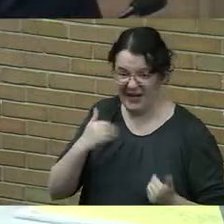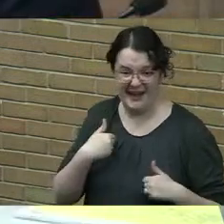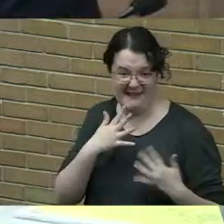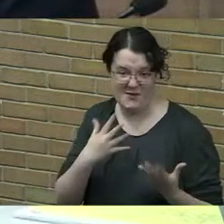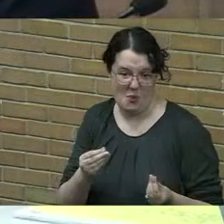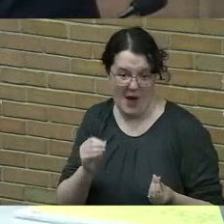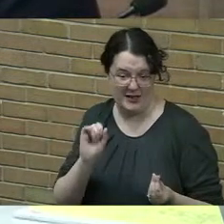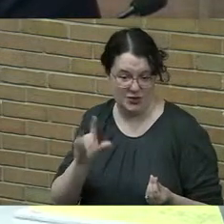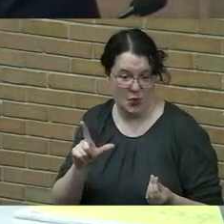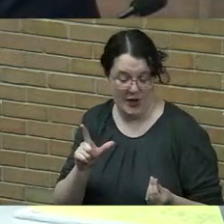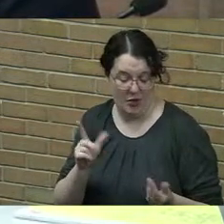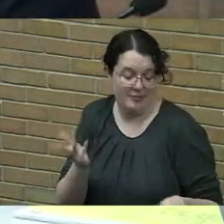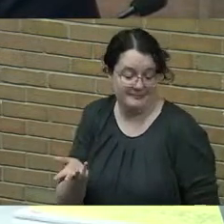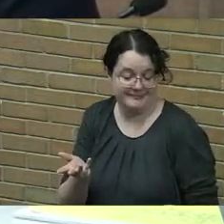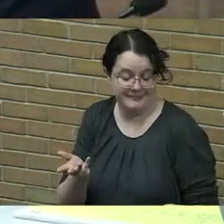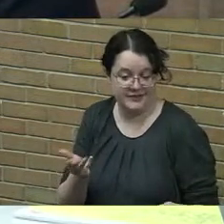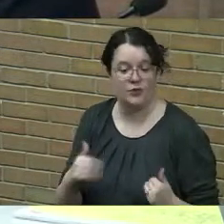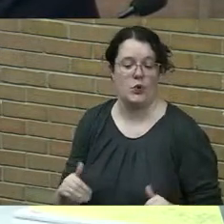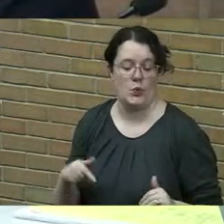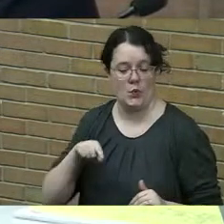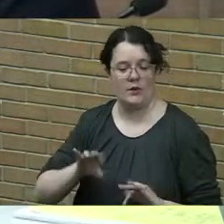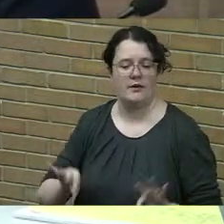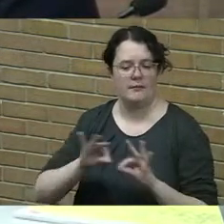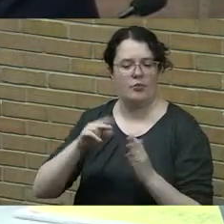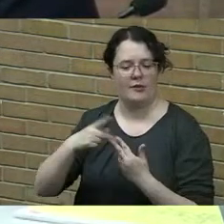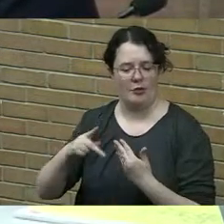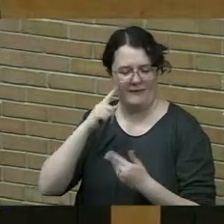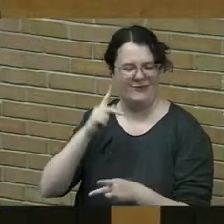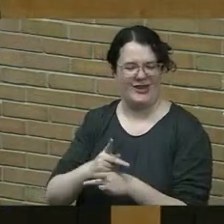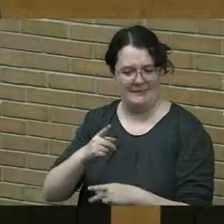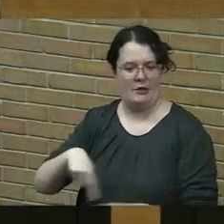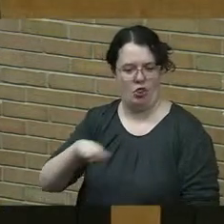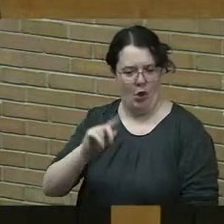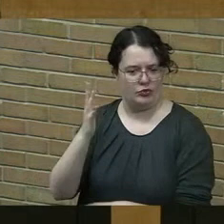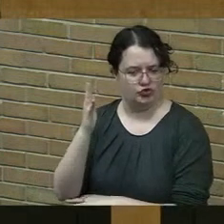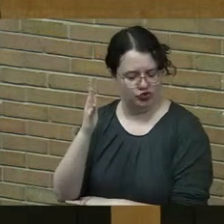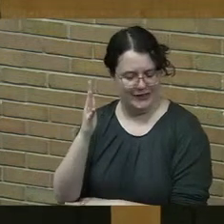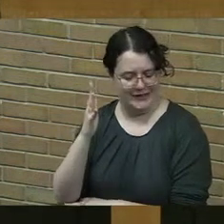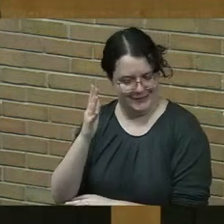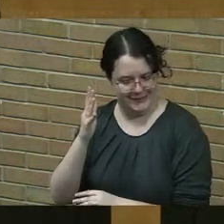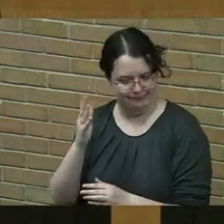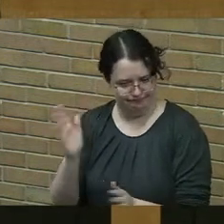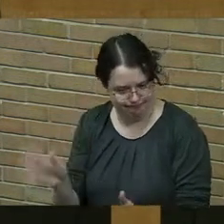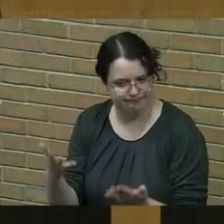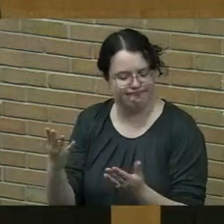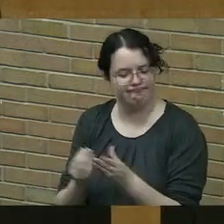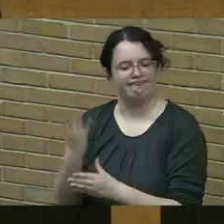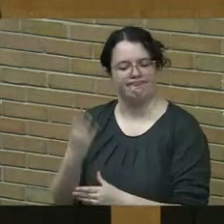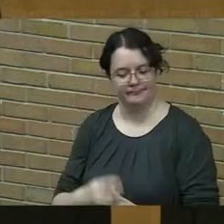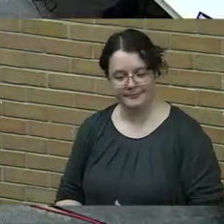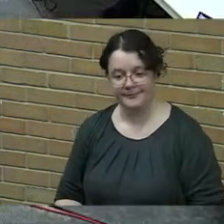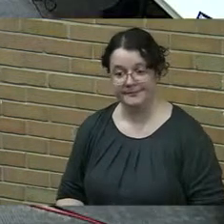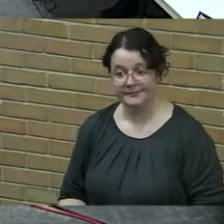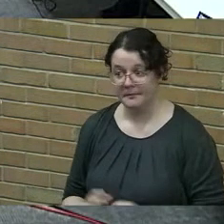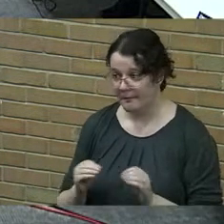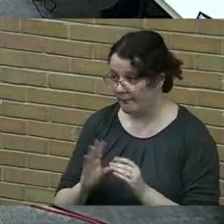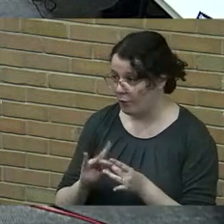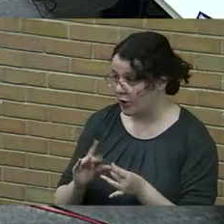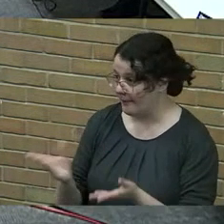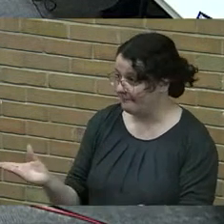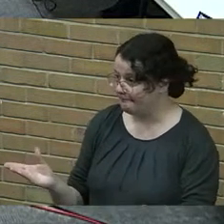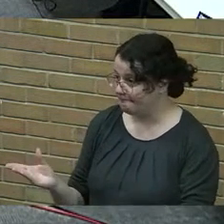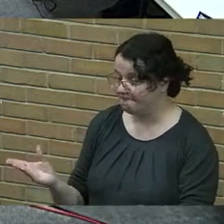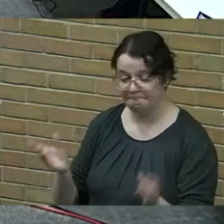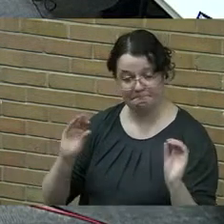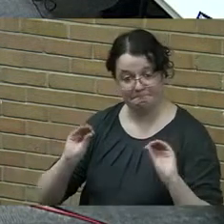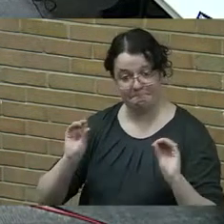So this is an important program to keep those trees thriving. Any further comments?